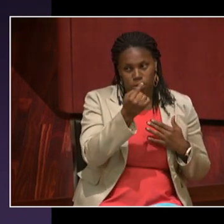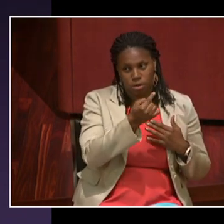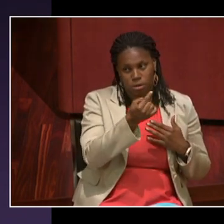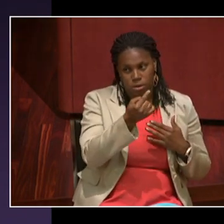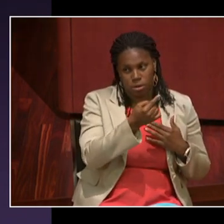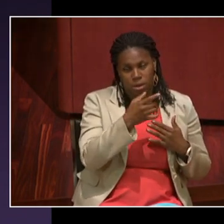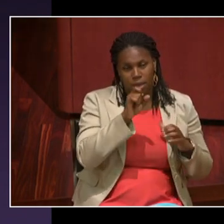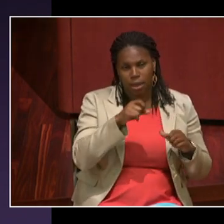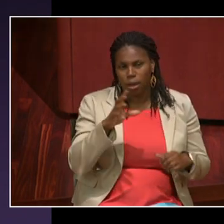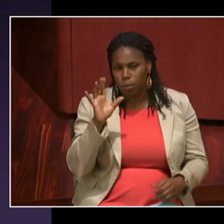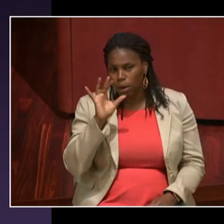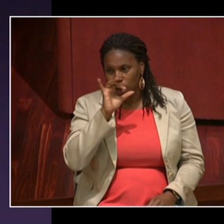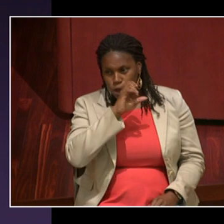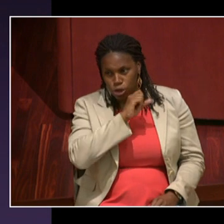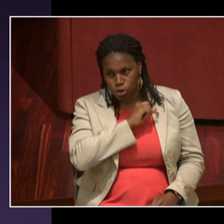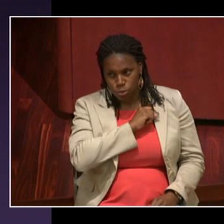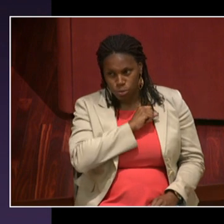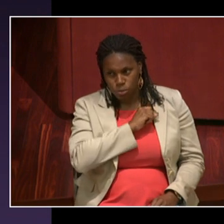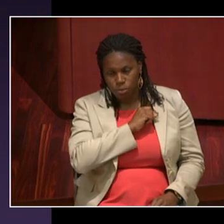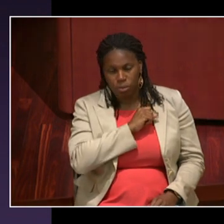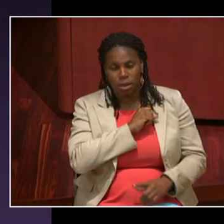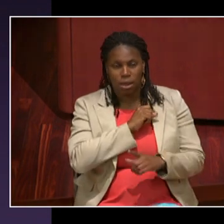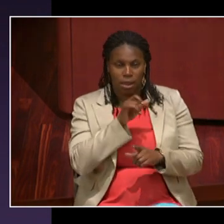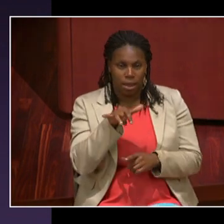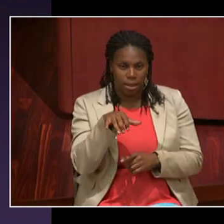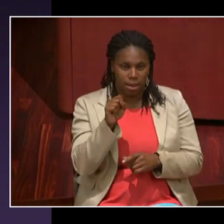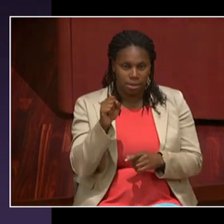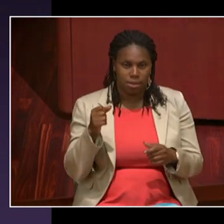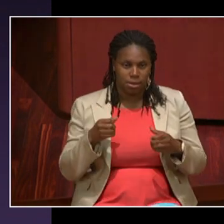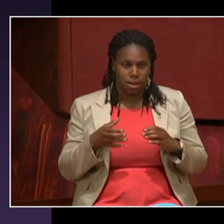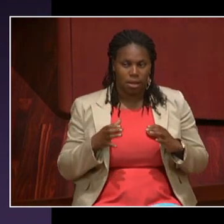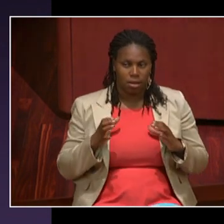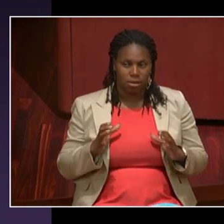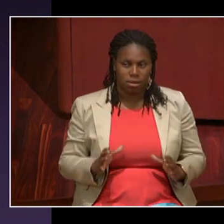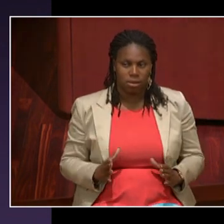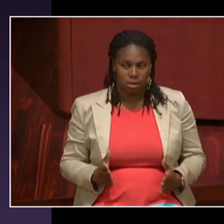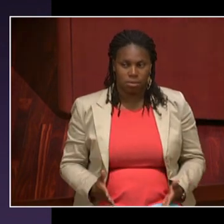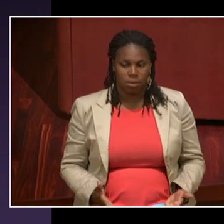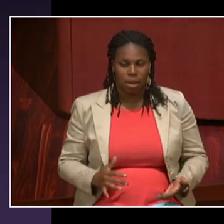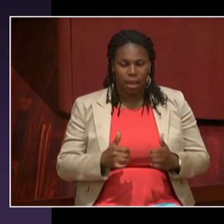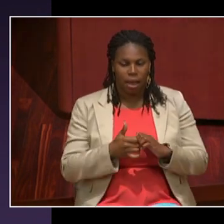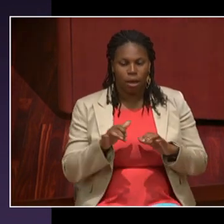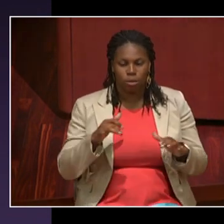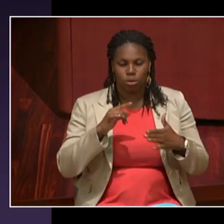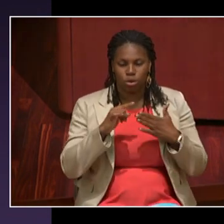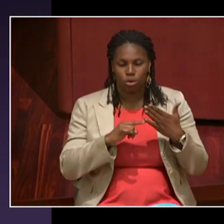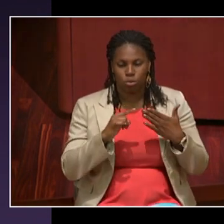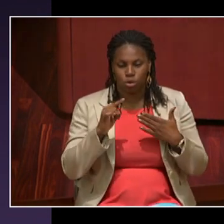we assume that they are a citizen? And how do you check?